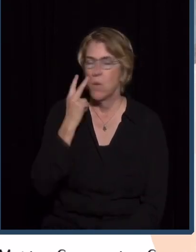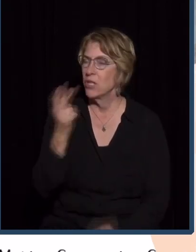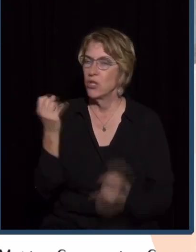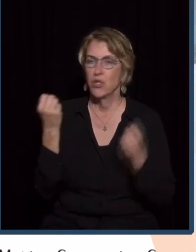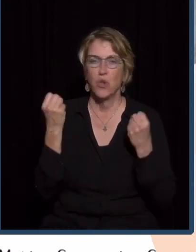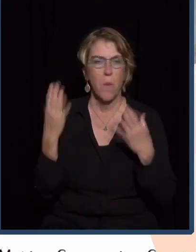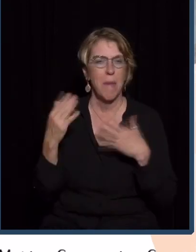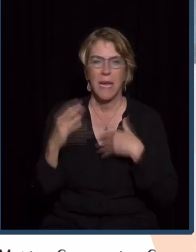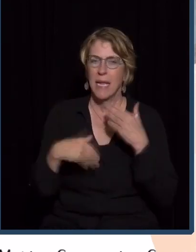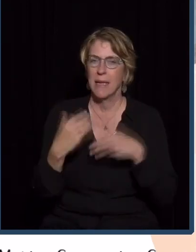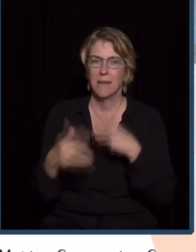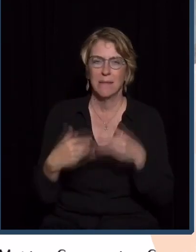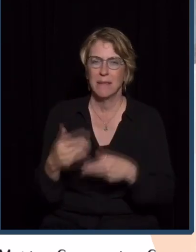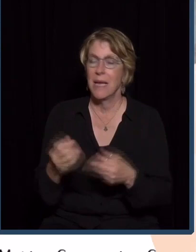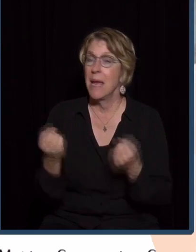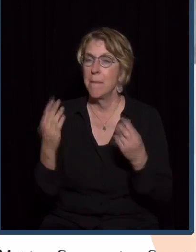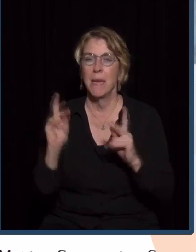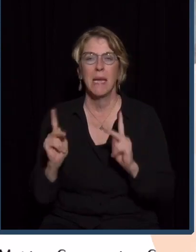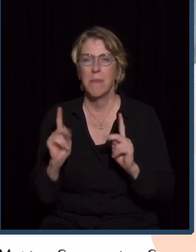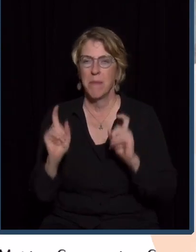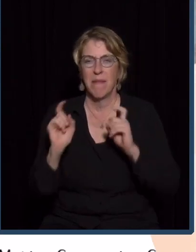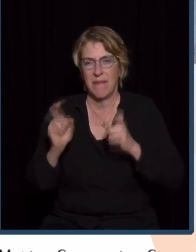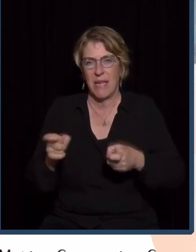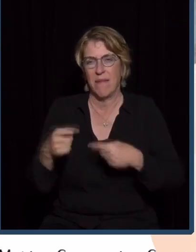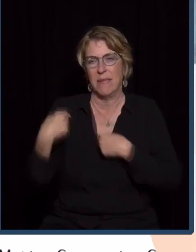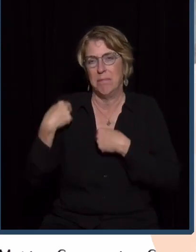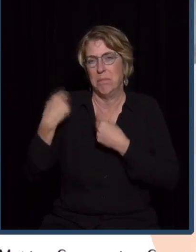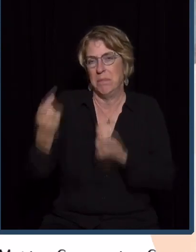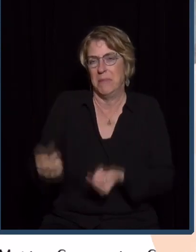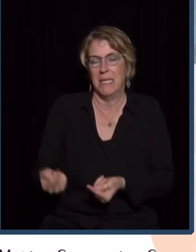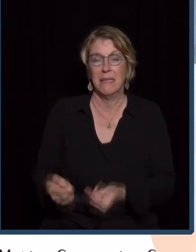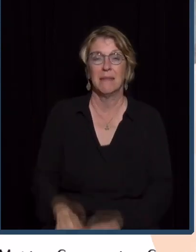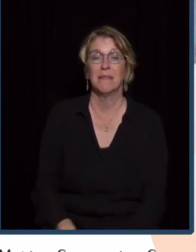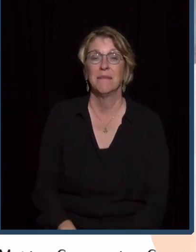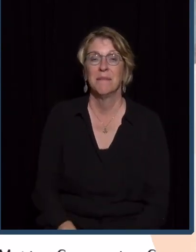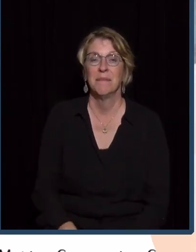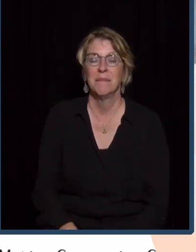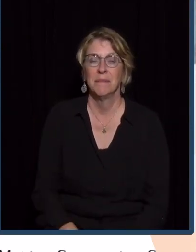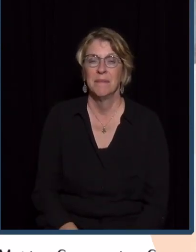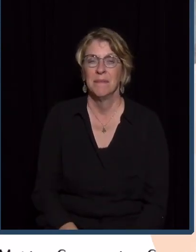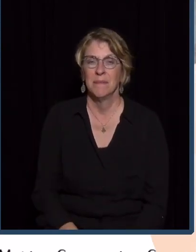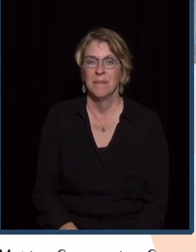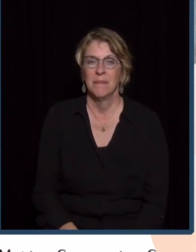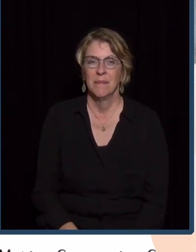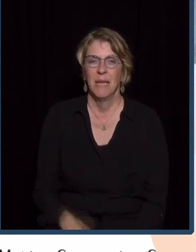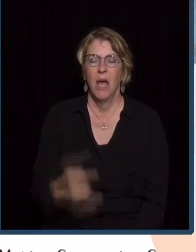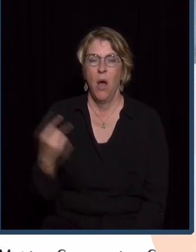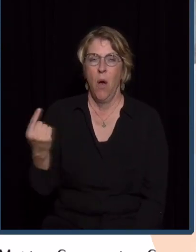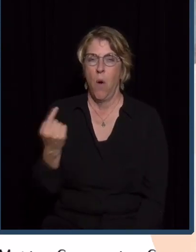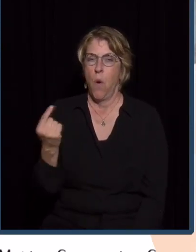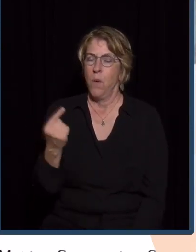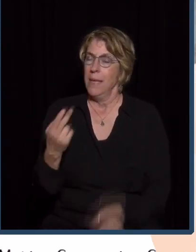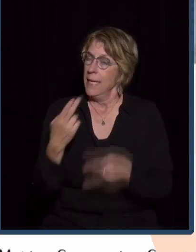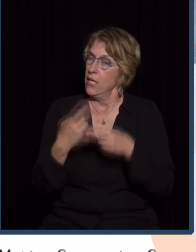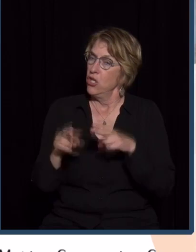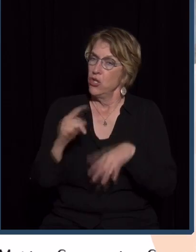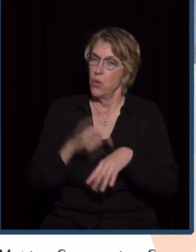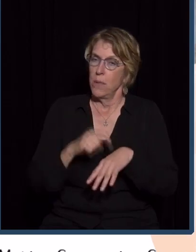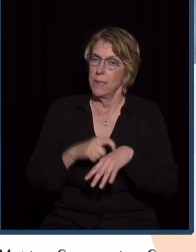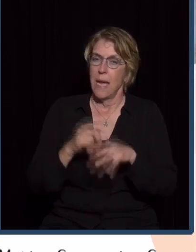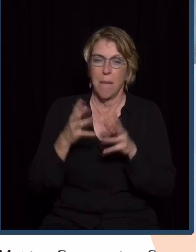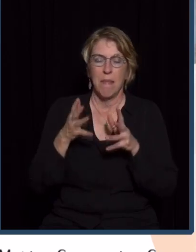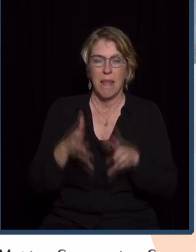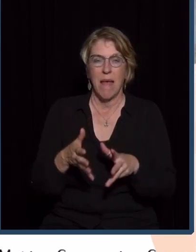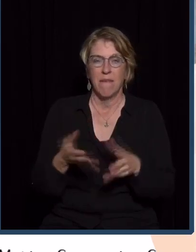come through. I know many of you have given since the last time. There's only a little bit left in this auction, and